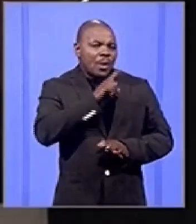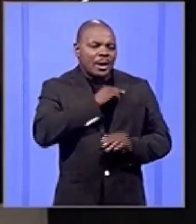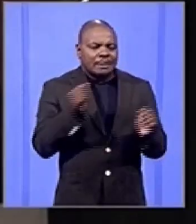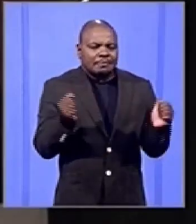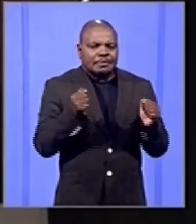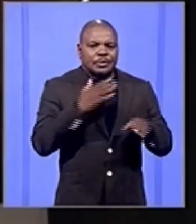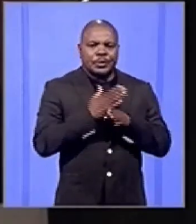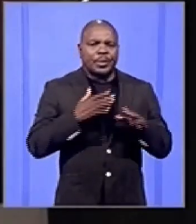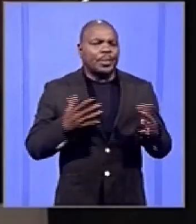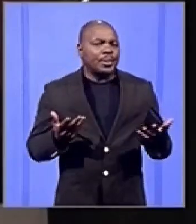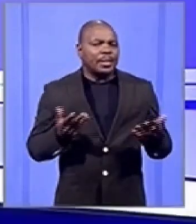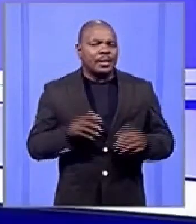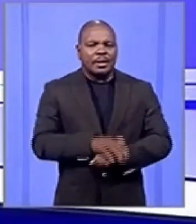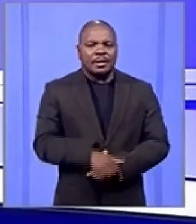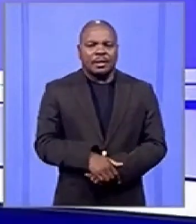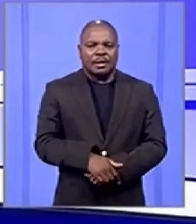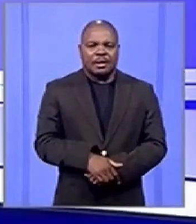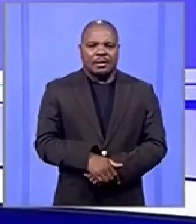sebetse.